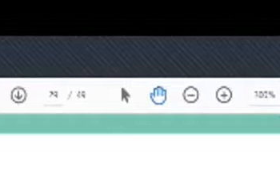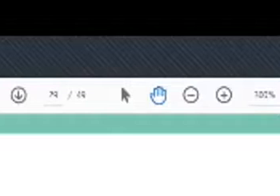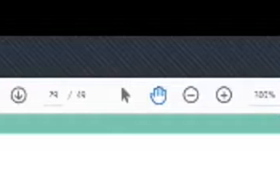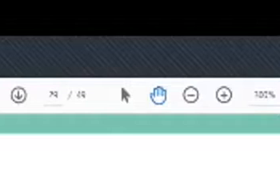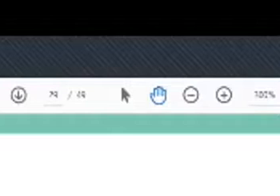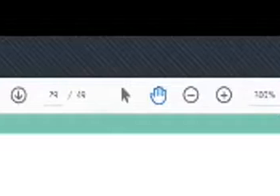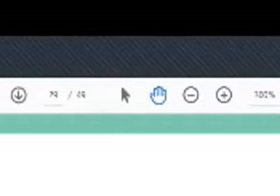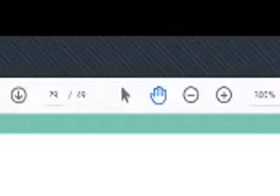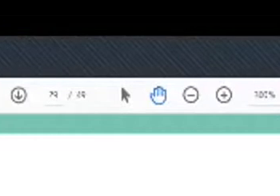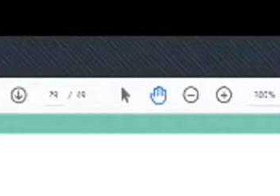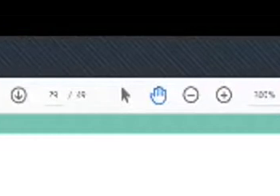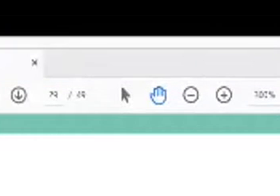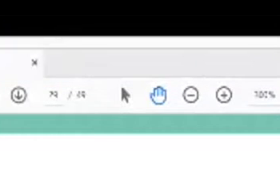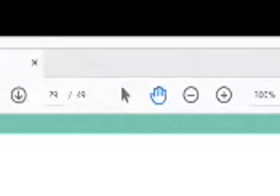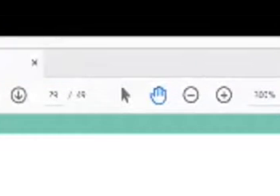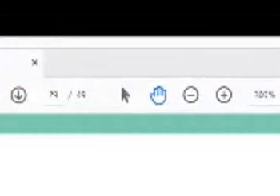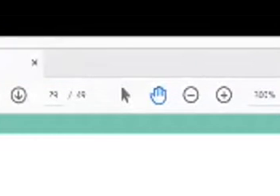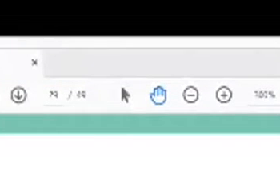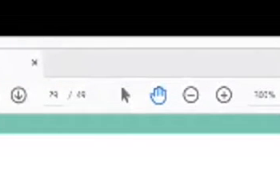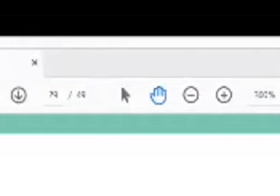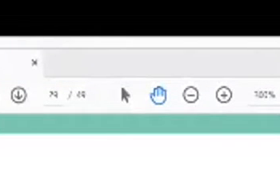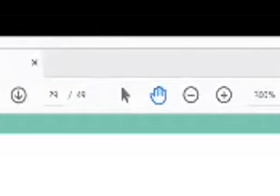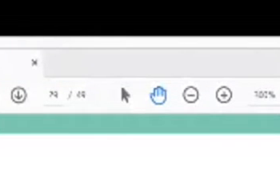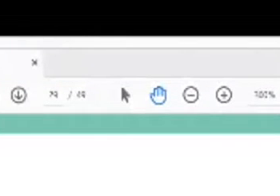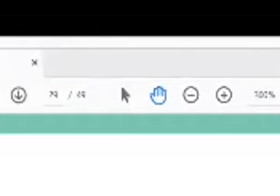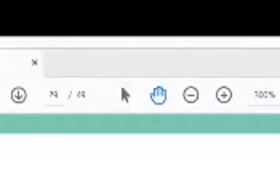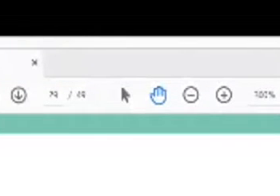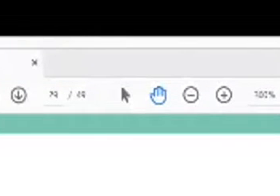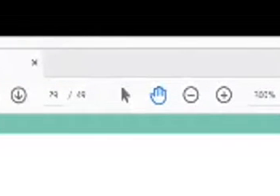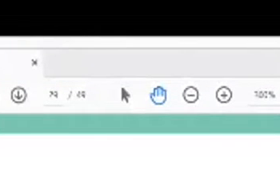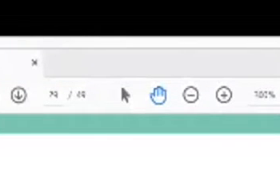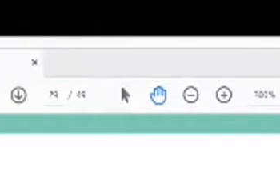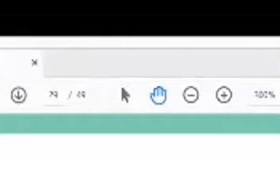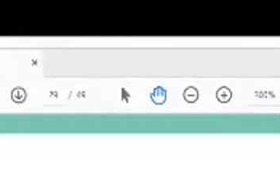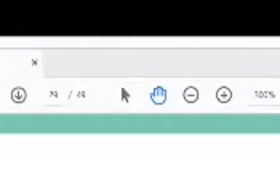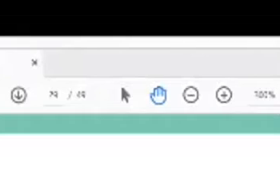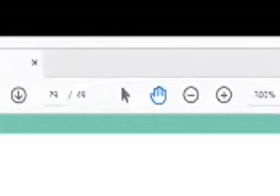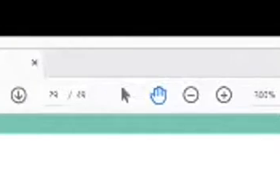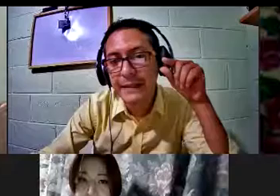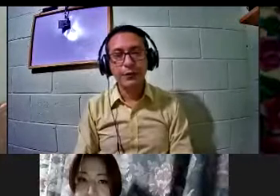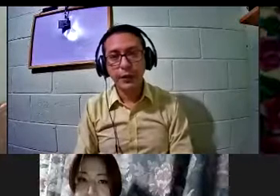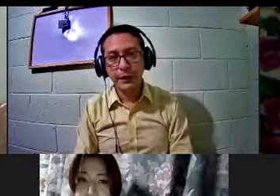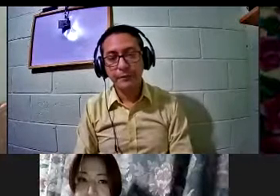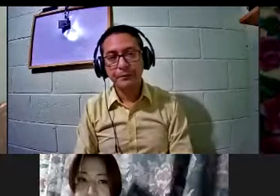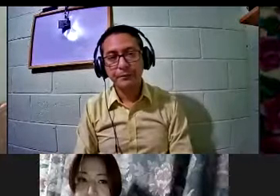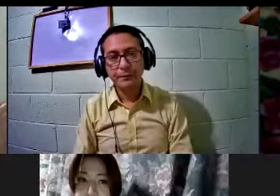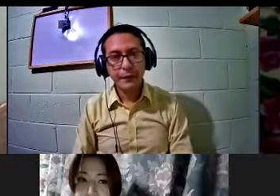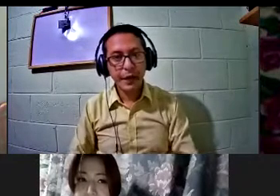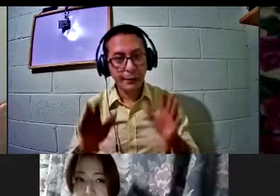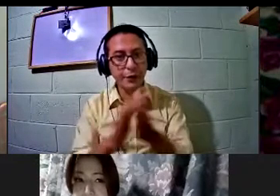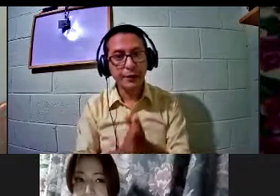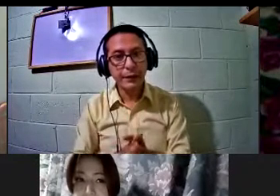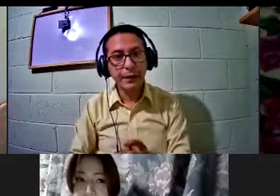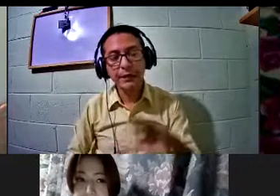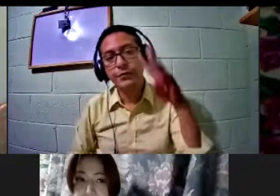okay? We are going to talk about the events that are taking place the next week. We are going to work,